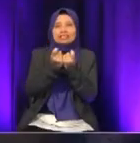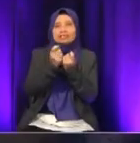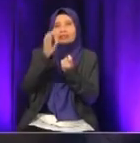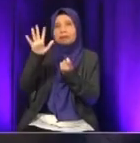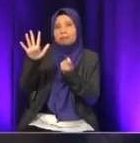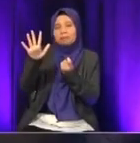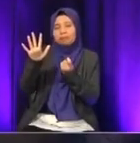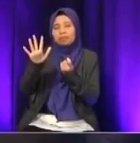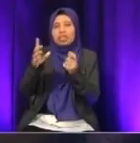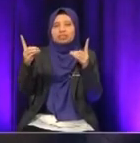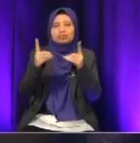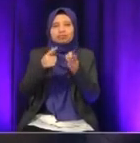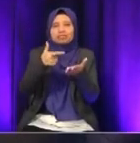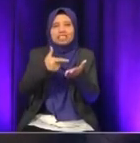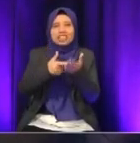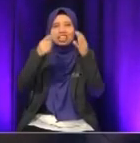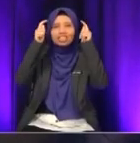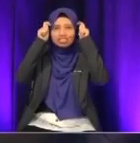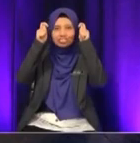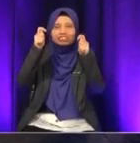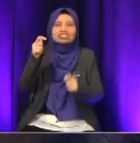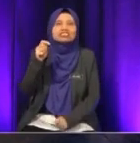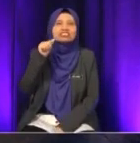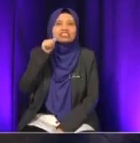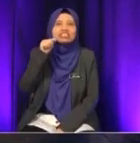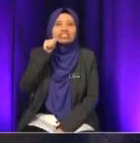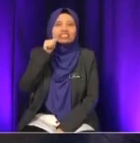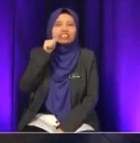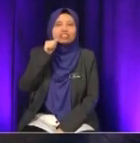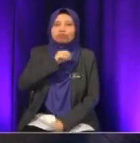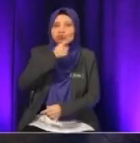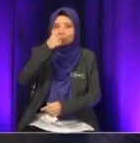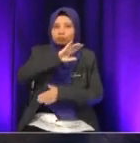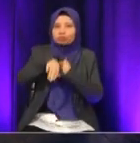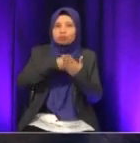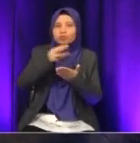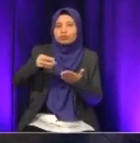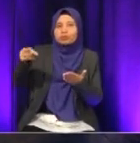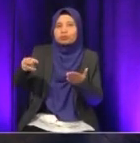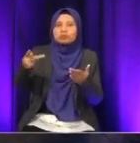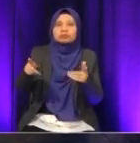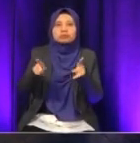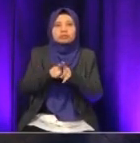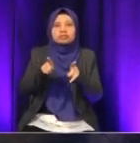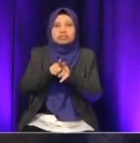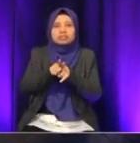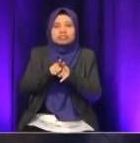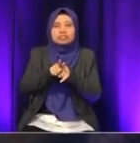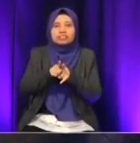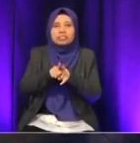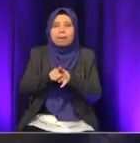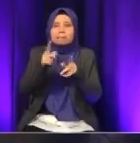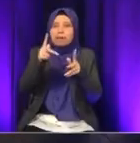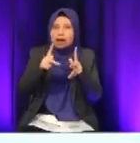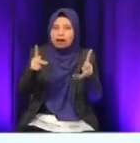welcome back. Hi. Pupils virtually joining us, welcome back as well. So please tell us, I'm sure it's an